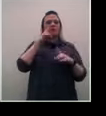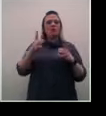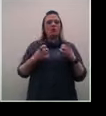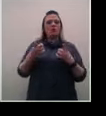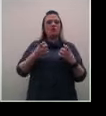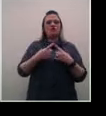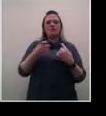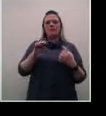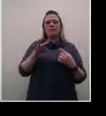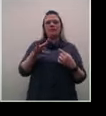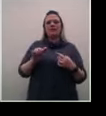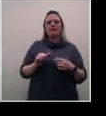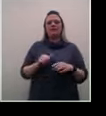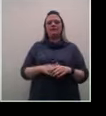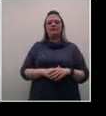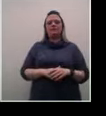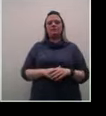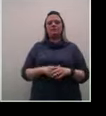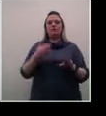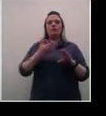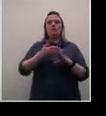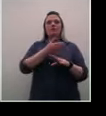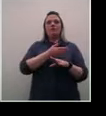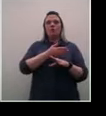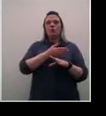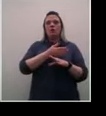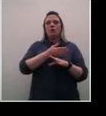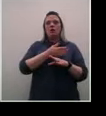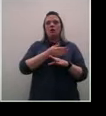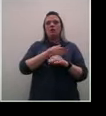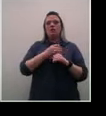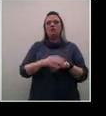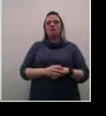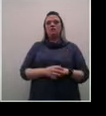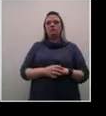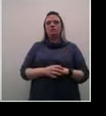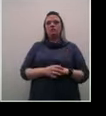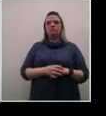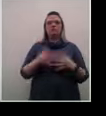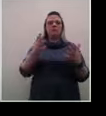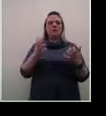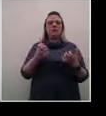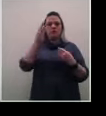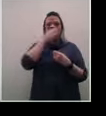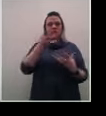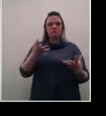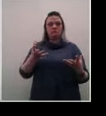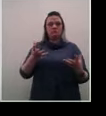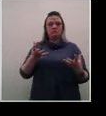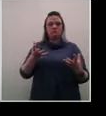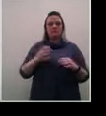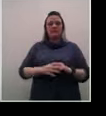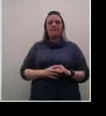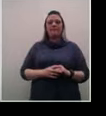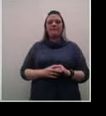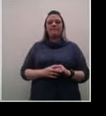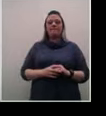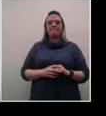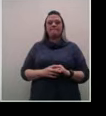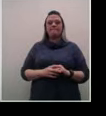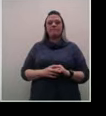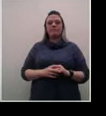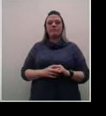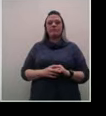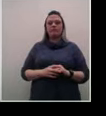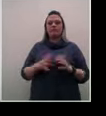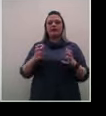from the media. But before then, I just want to note that there's a